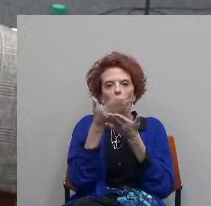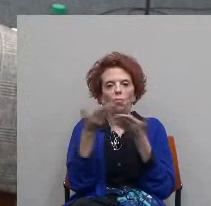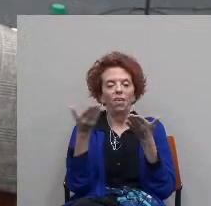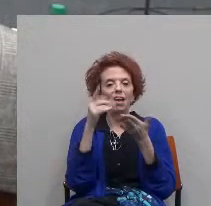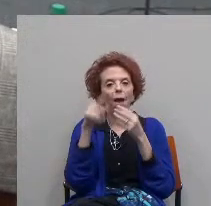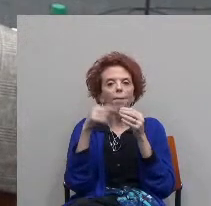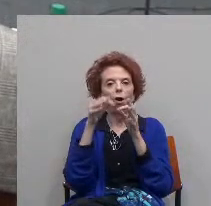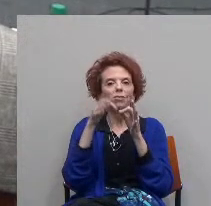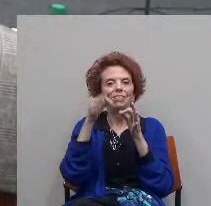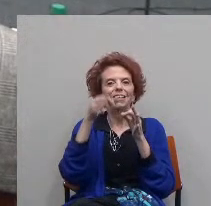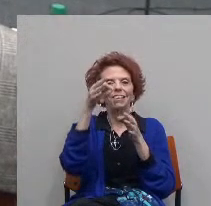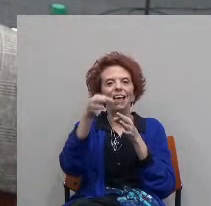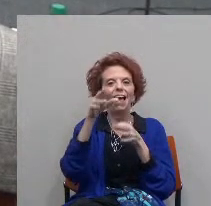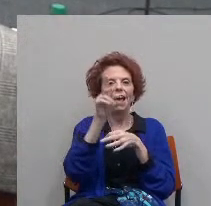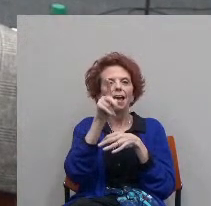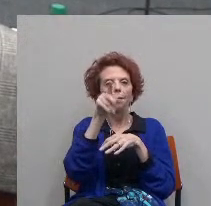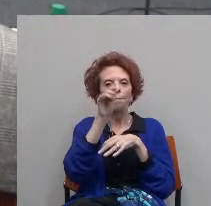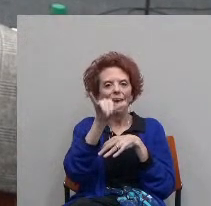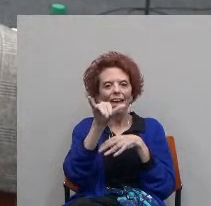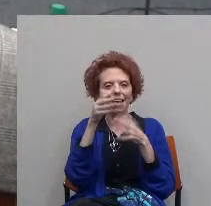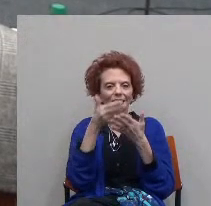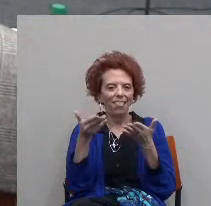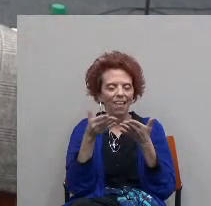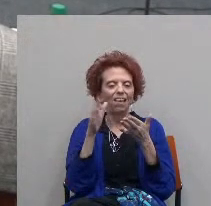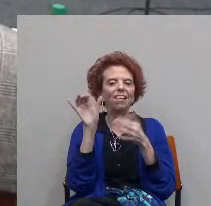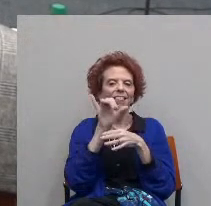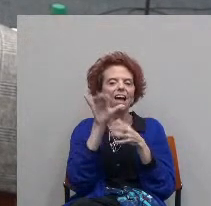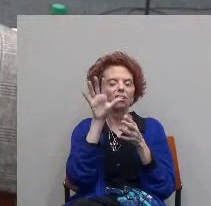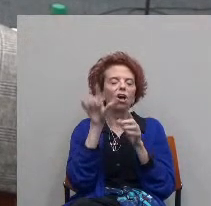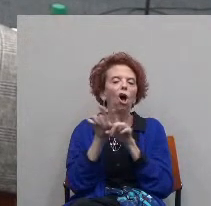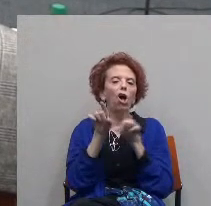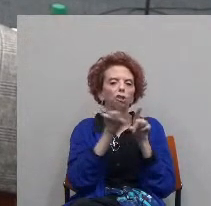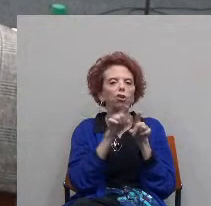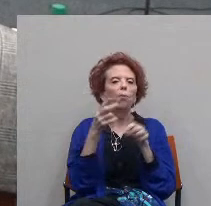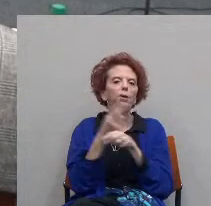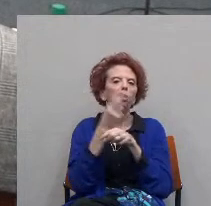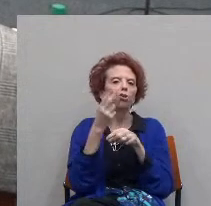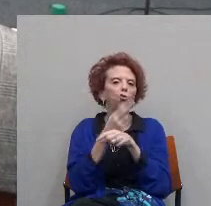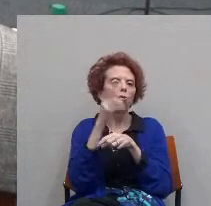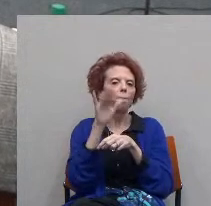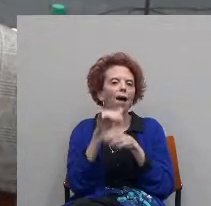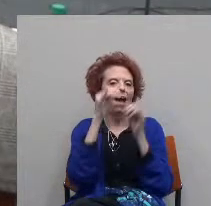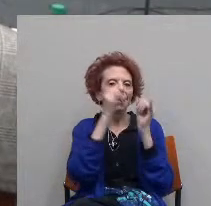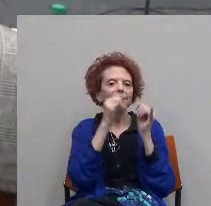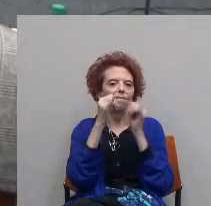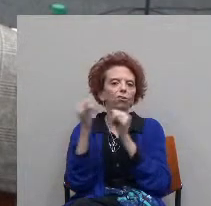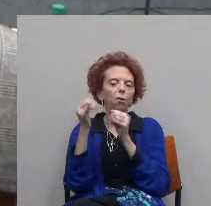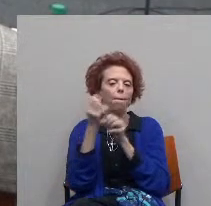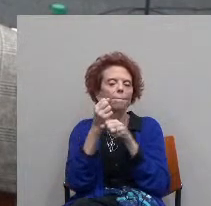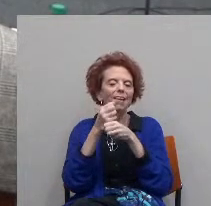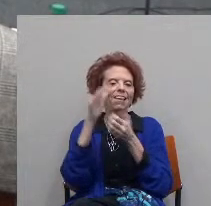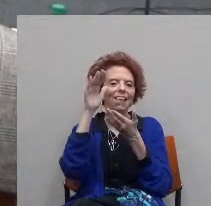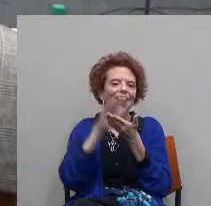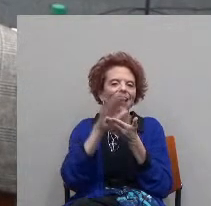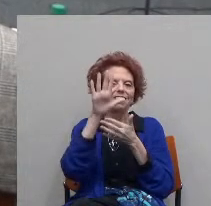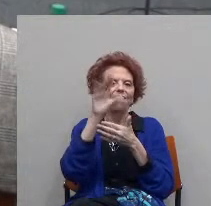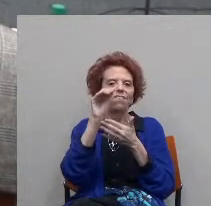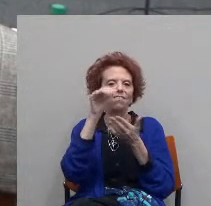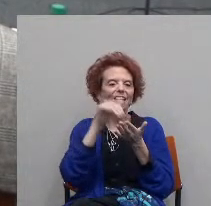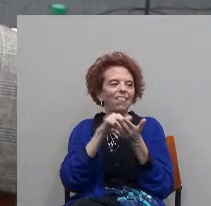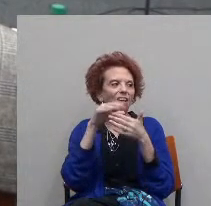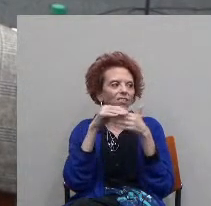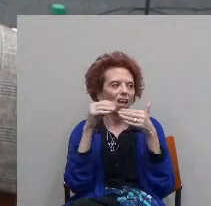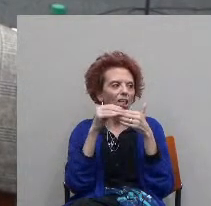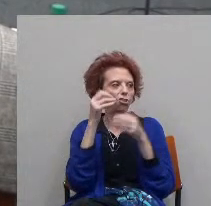are aware, these delay pay things that also are being utilized by individuals that are making less than $50,000